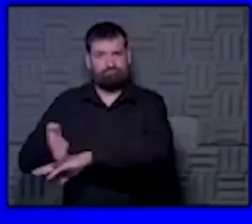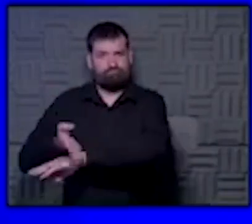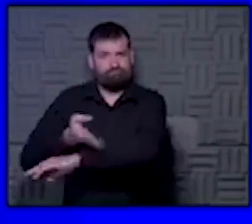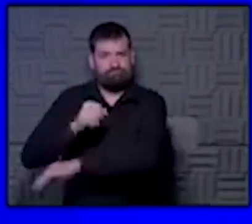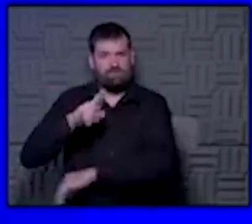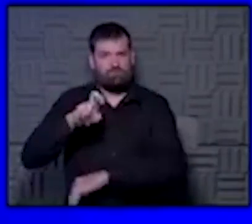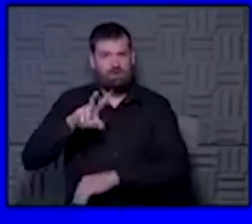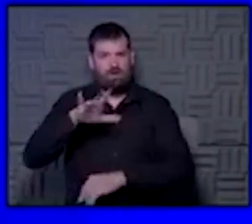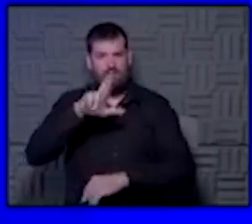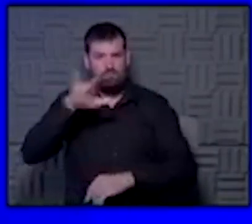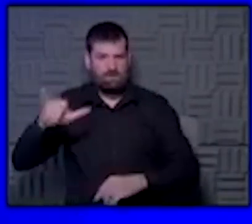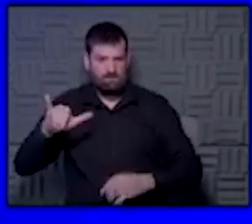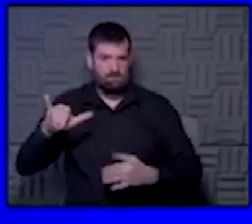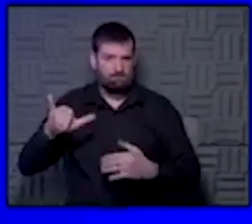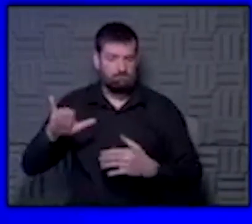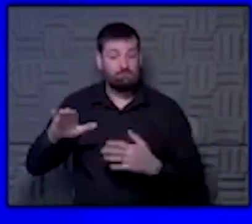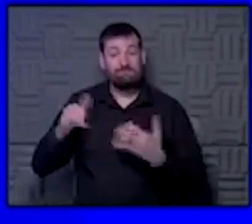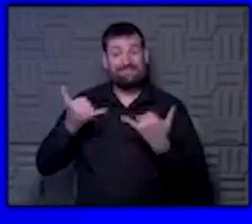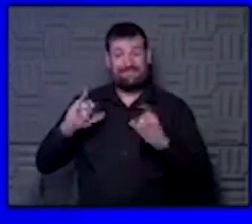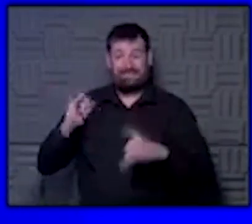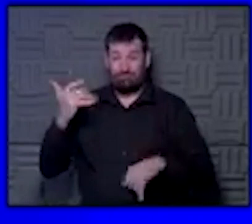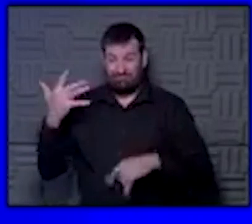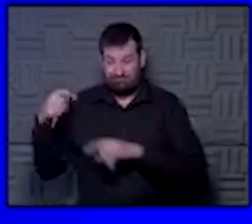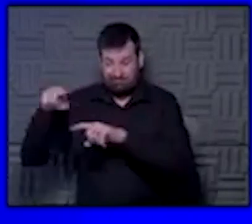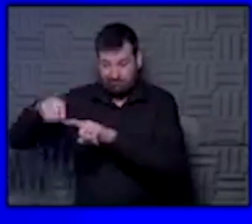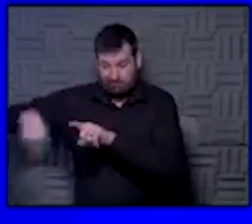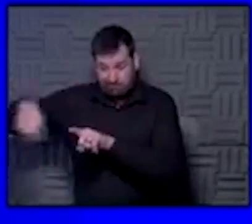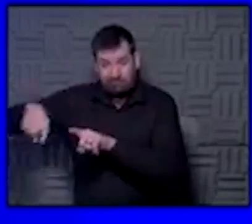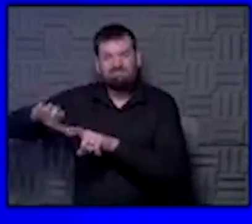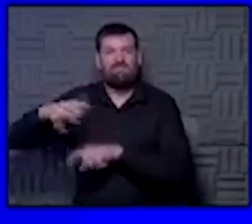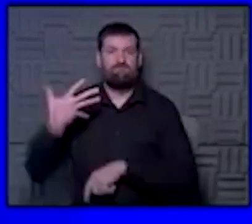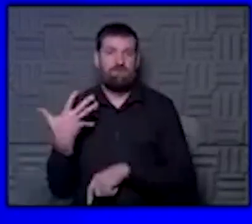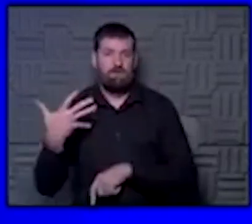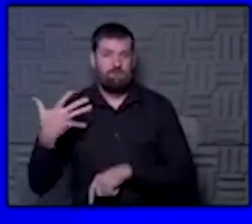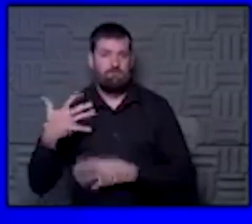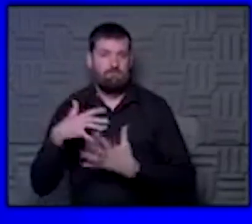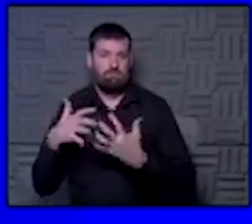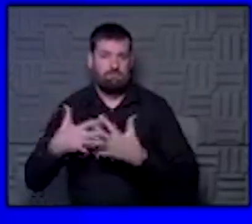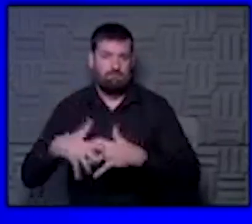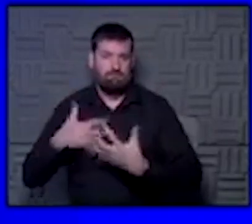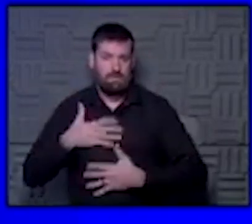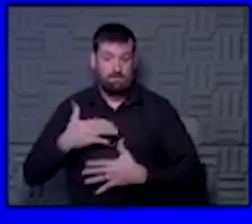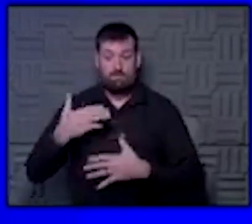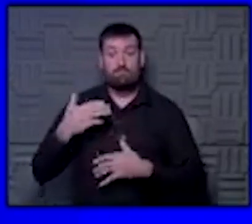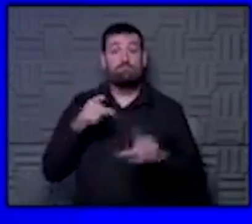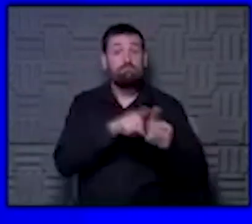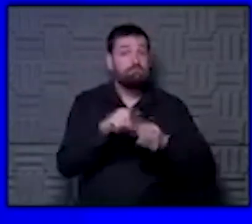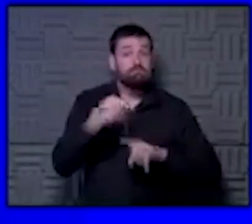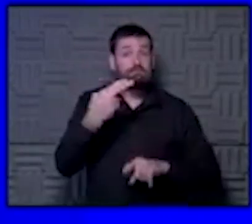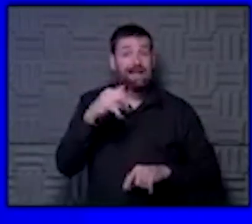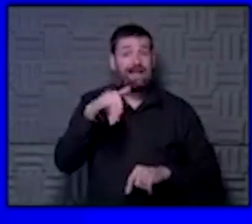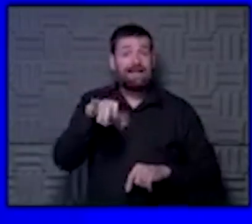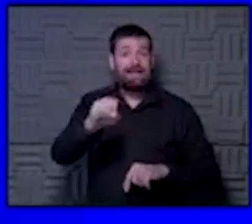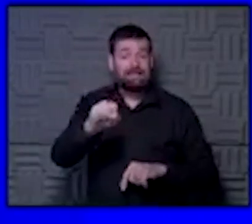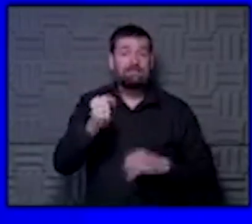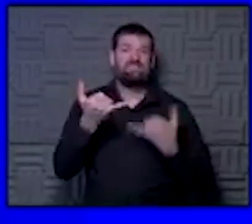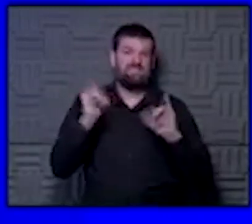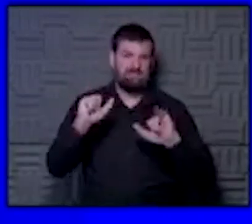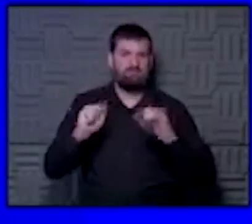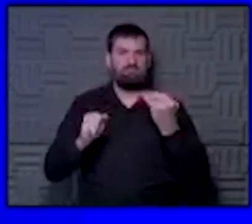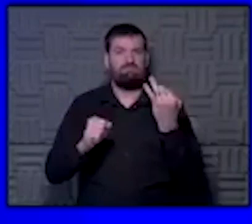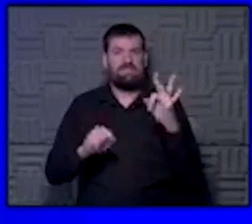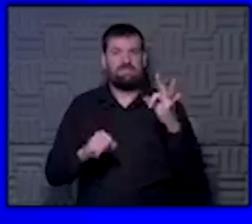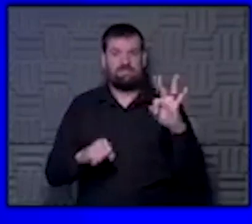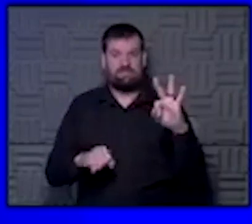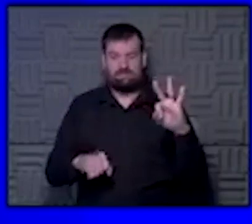phase and still 5 on the ventilator. So Hays still has a good amount of patients. 19